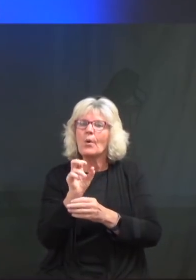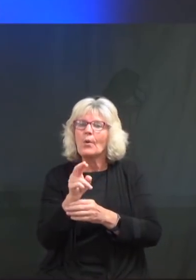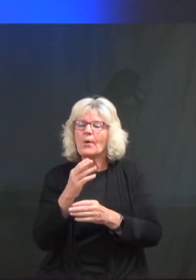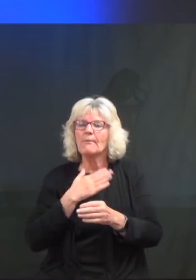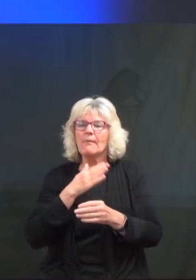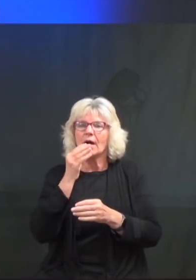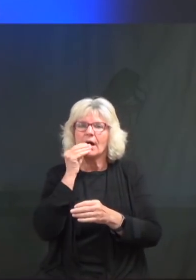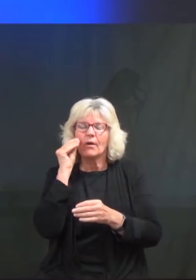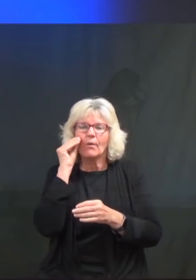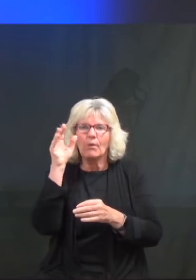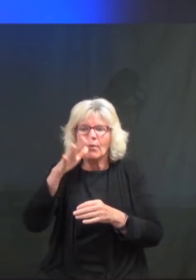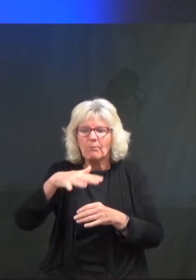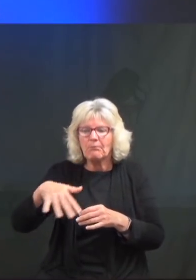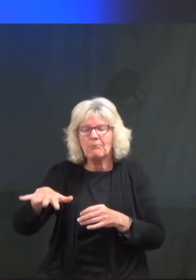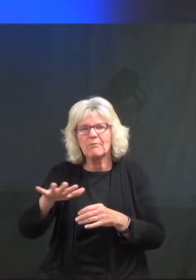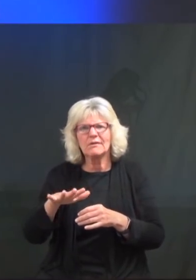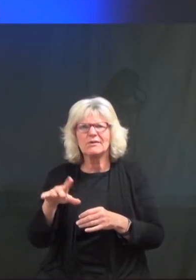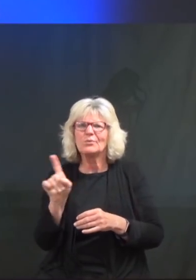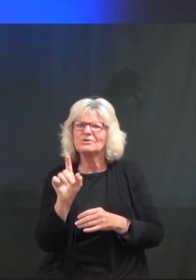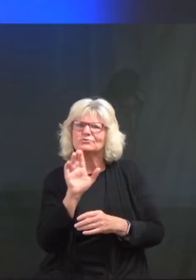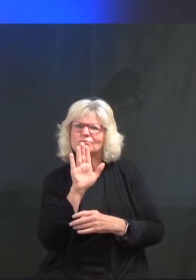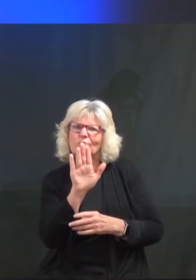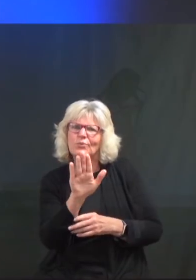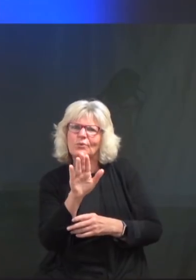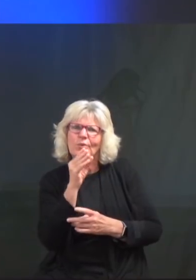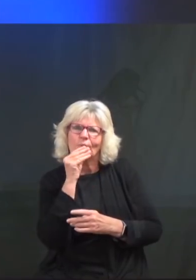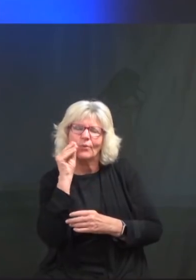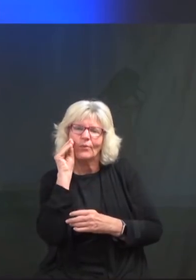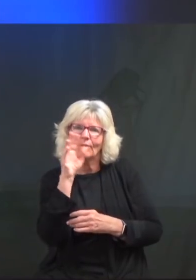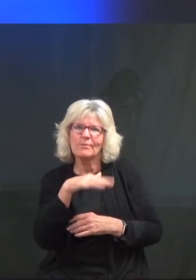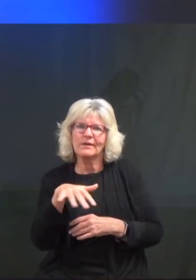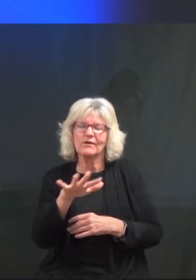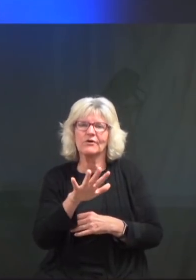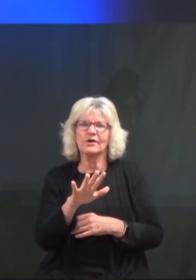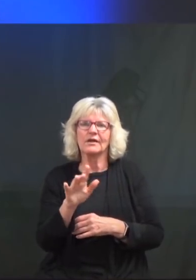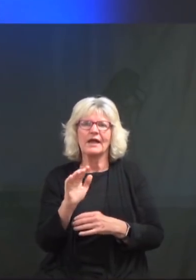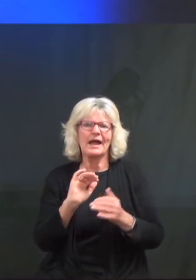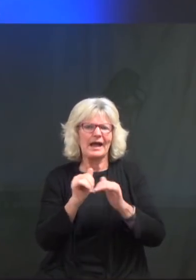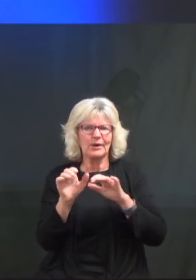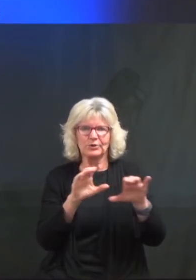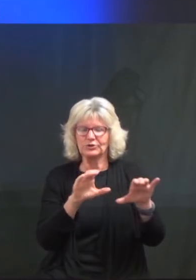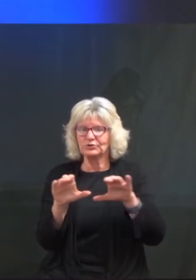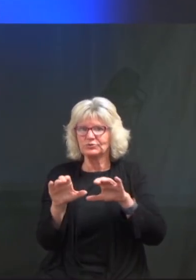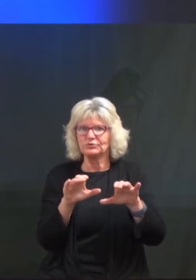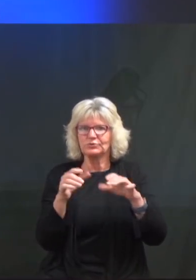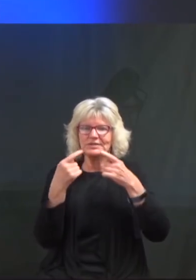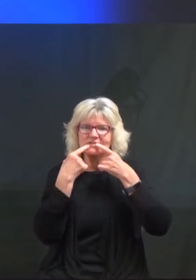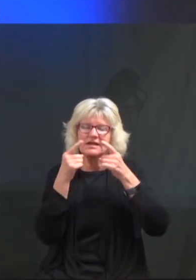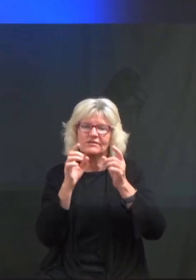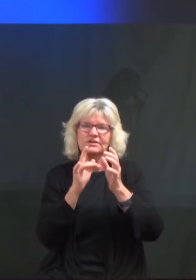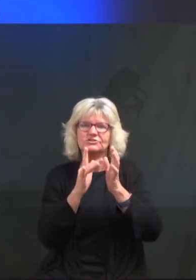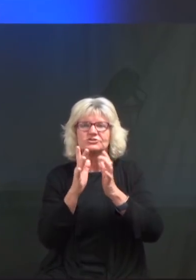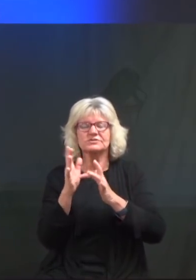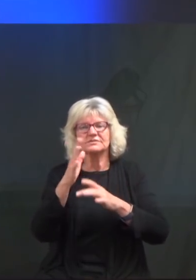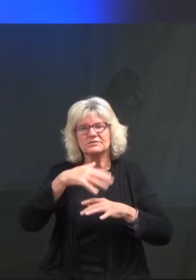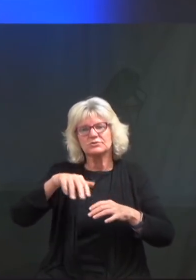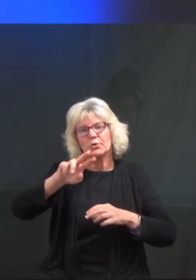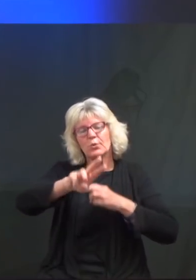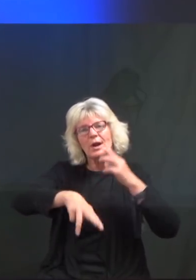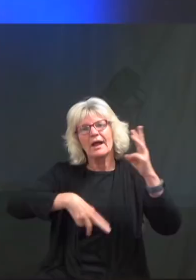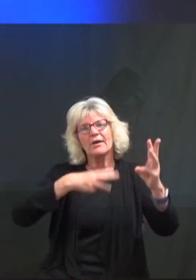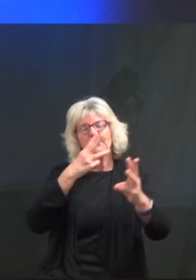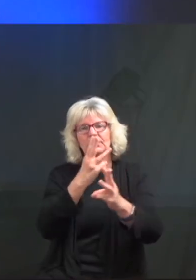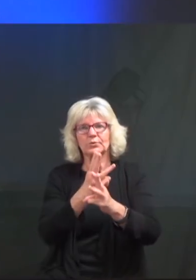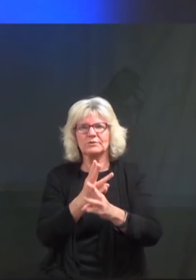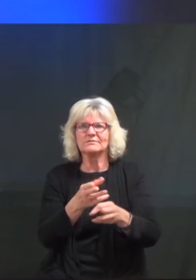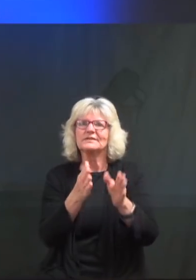neighborhood? How are you doing in the job of taking Jesus around the world? Let's stop and ask